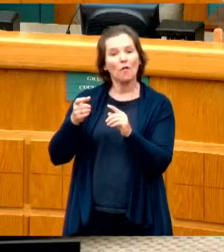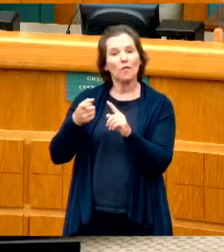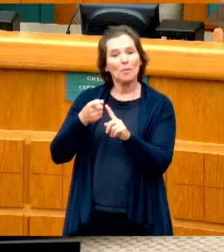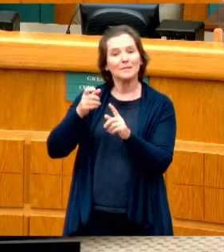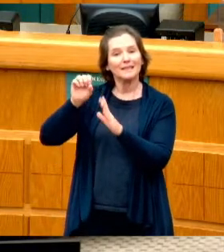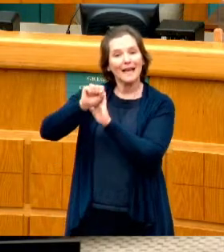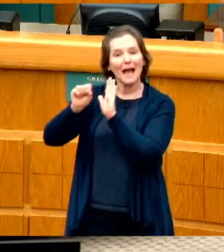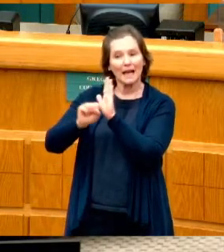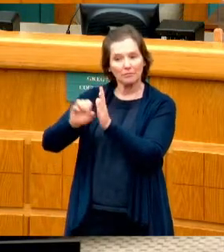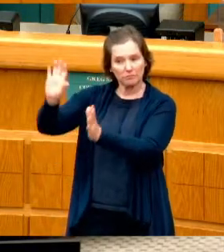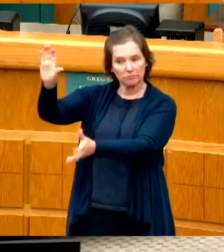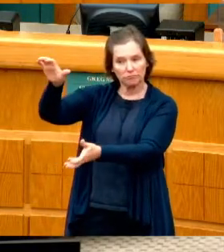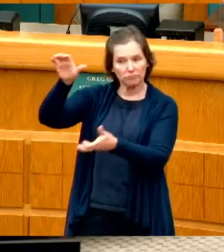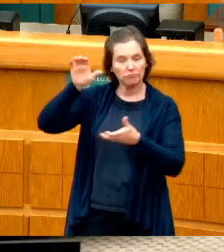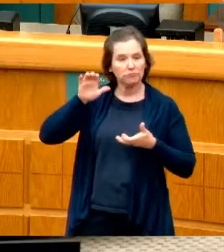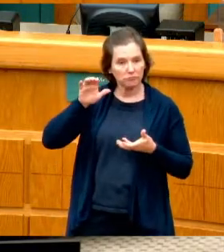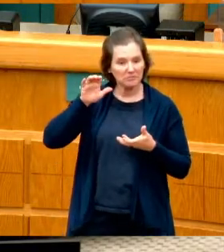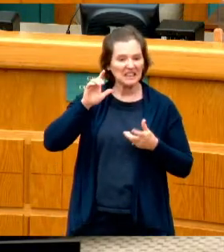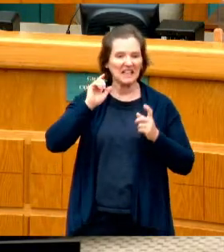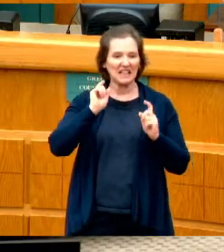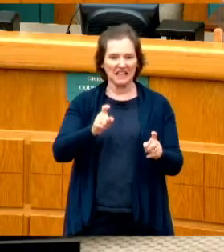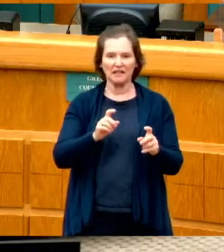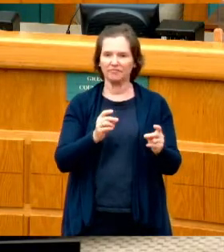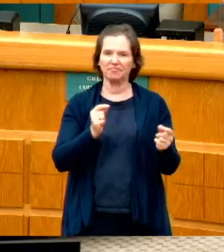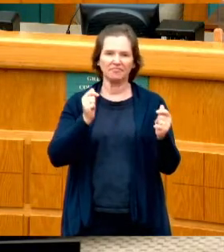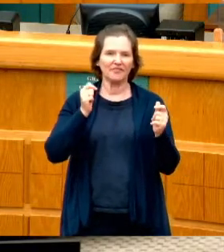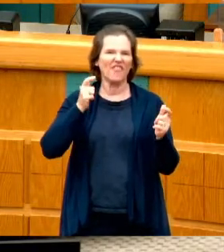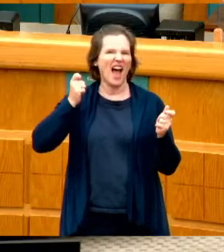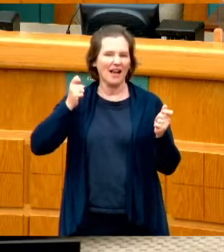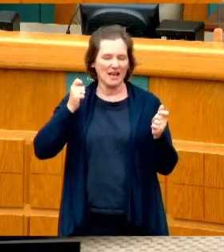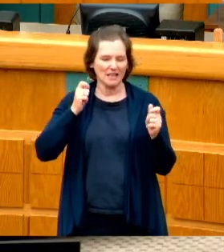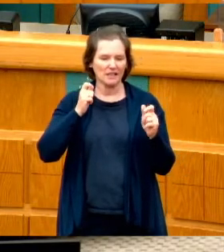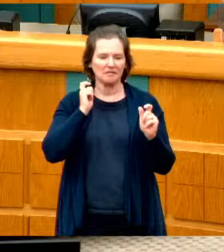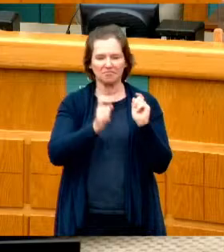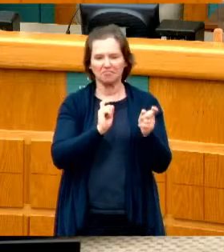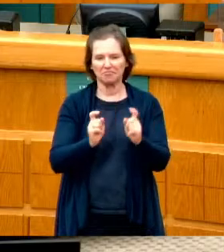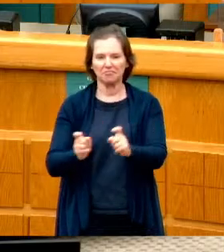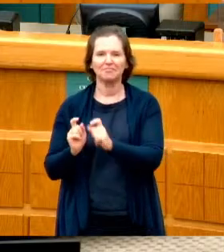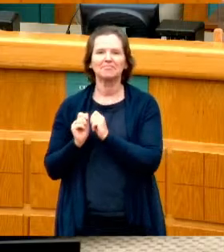vaccine. To date, countywide,